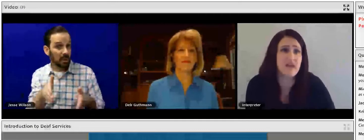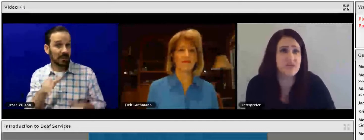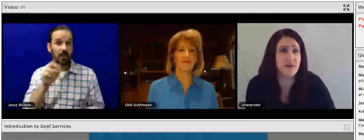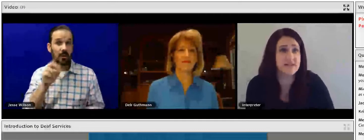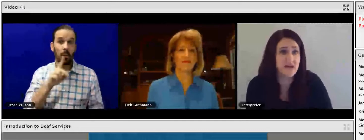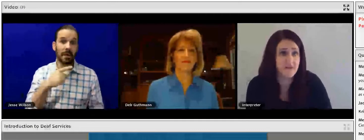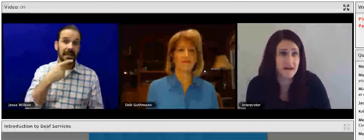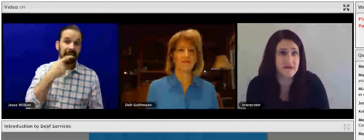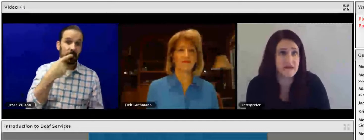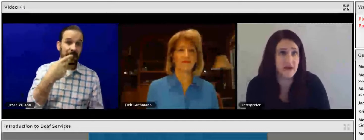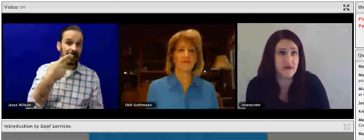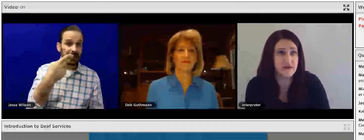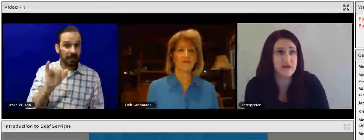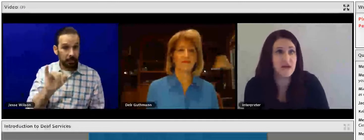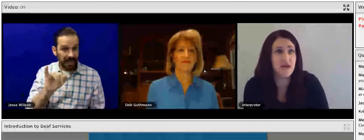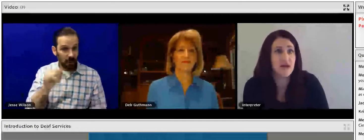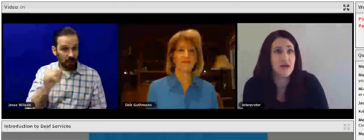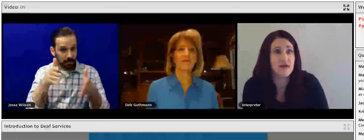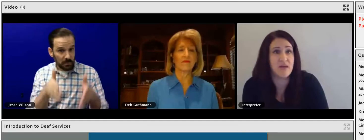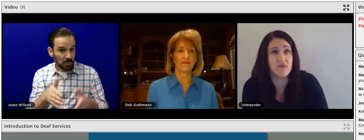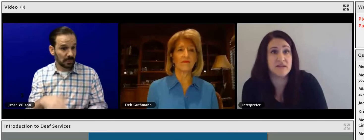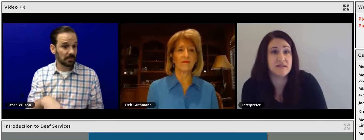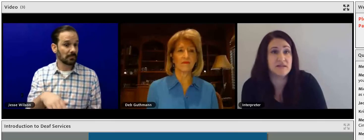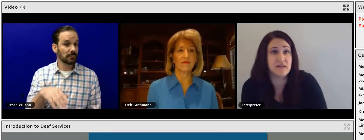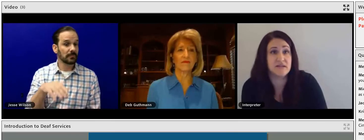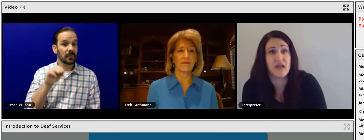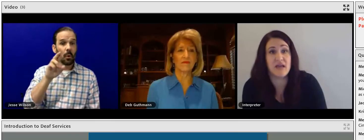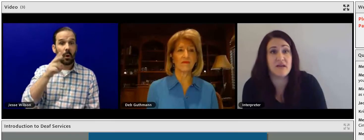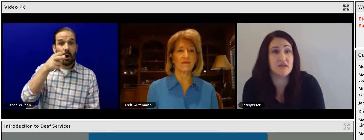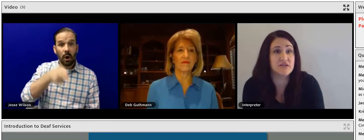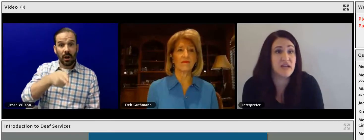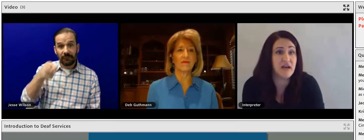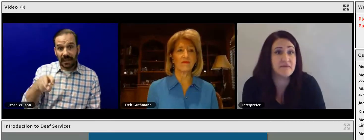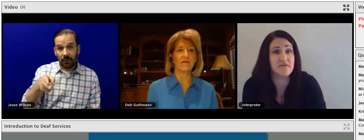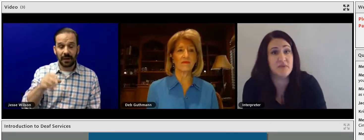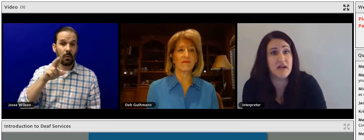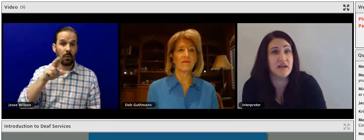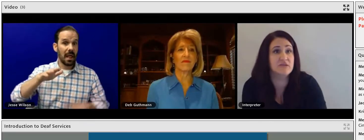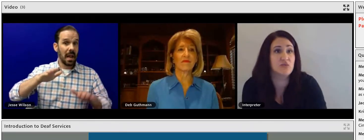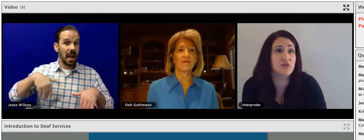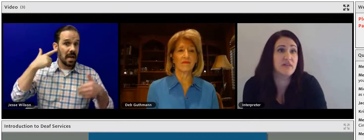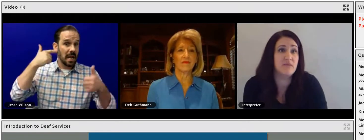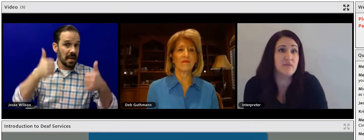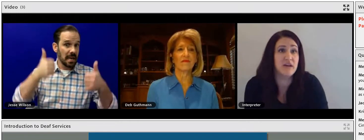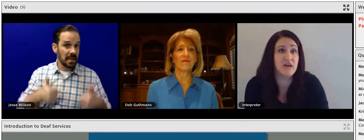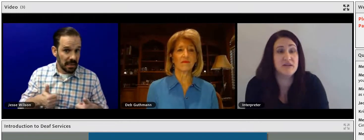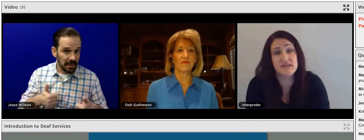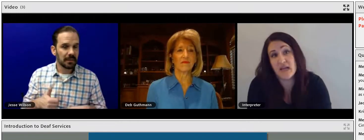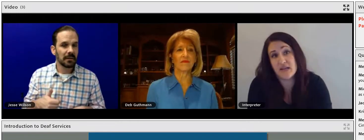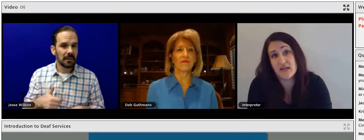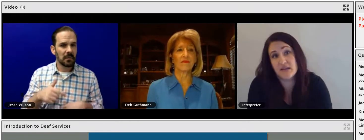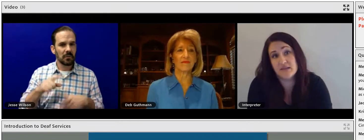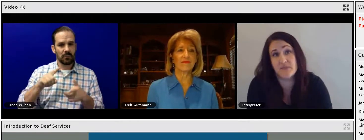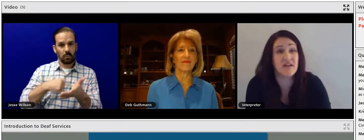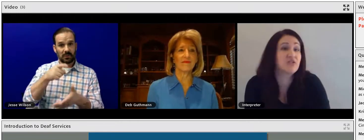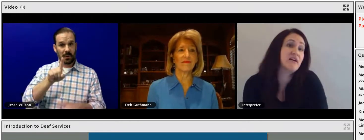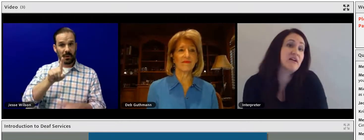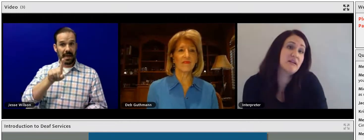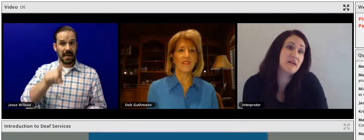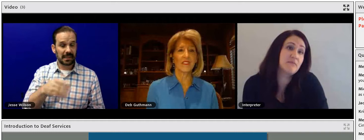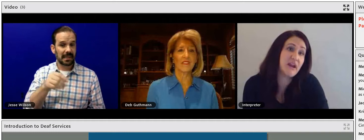a specific way that they want to identify themselves. They might want to say that they're deaf, deaf-blind, or they might not want to